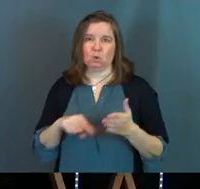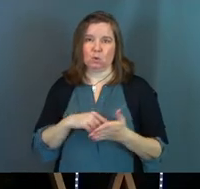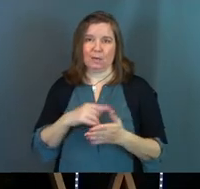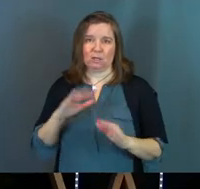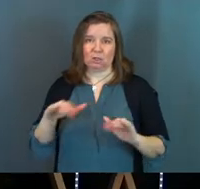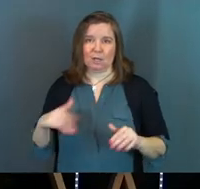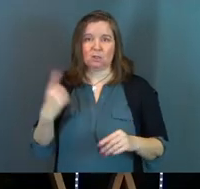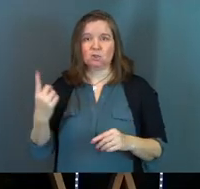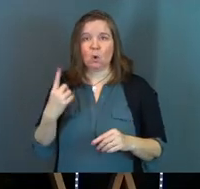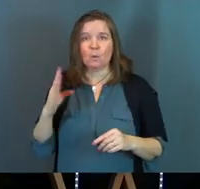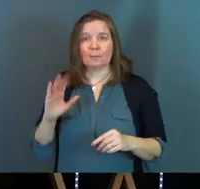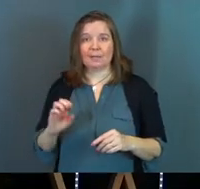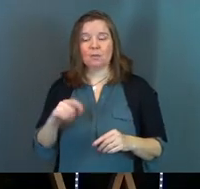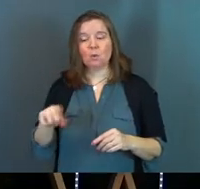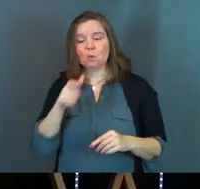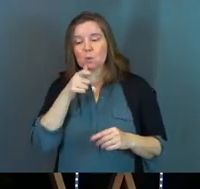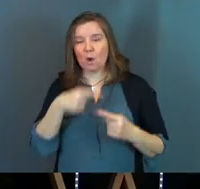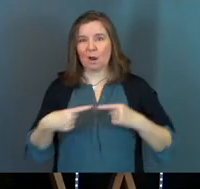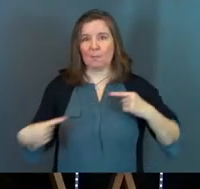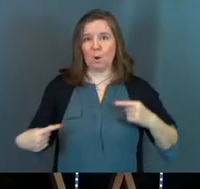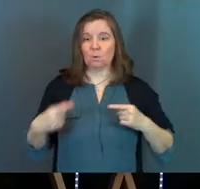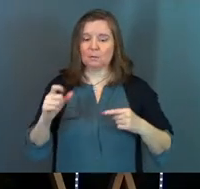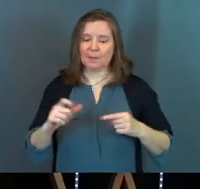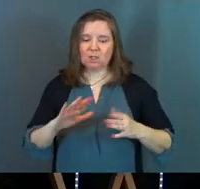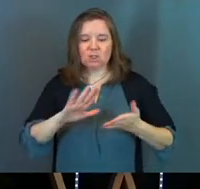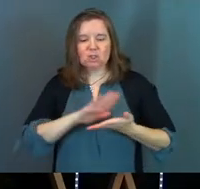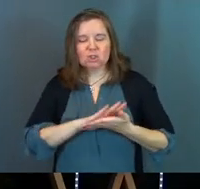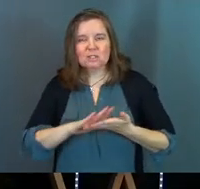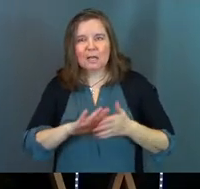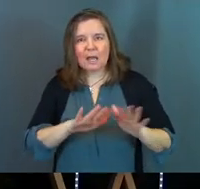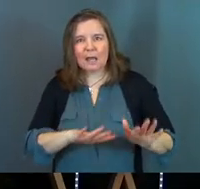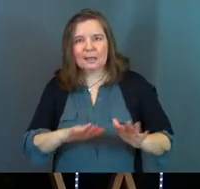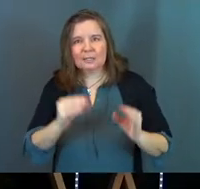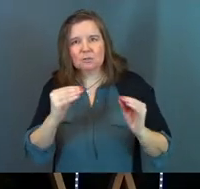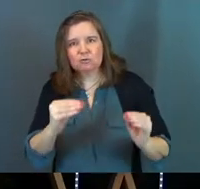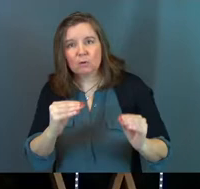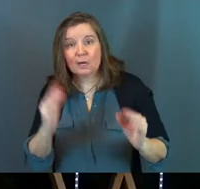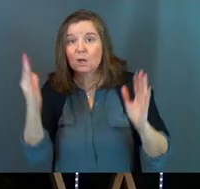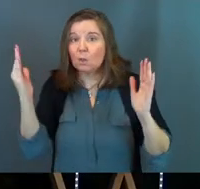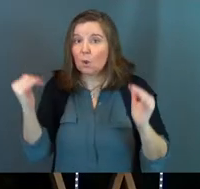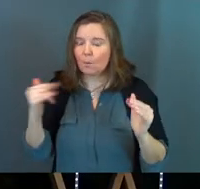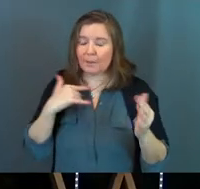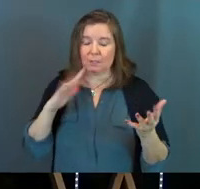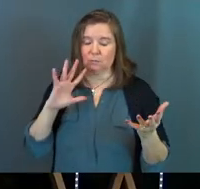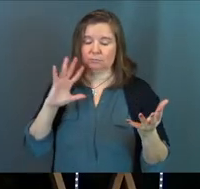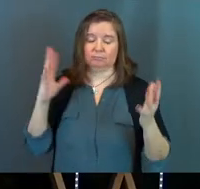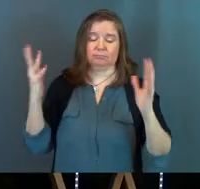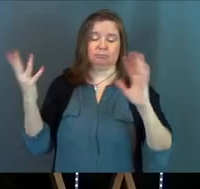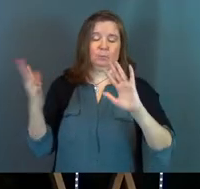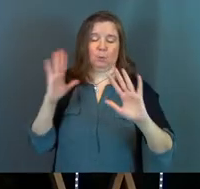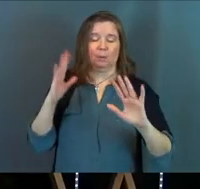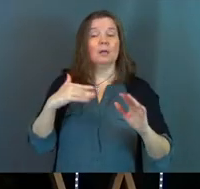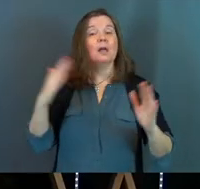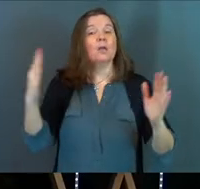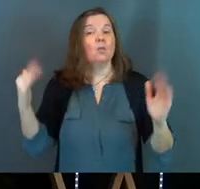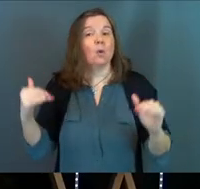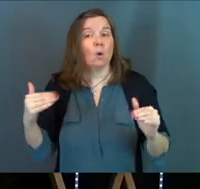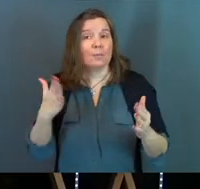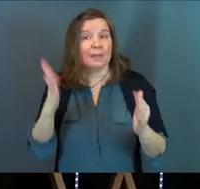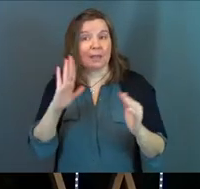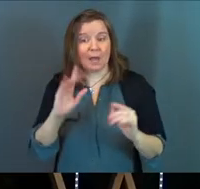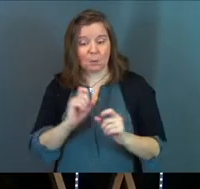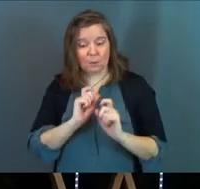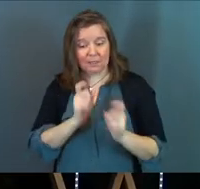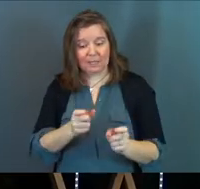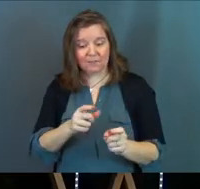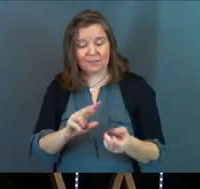a child. It should always be. Those who oppose him, he must gently instruct in the hope, and this is going to turn your world upside down, in the hope that God